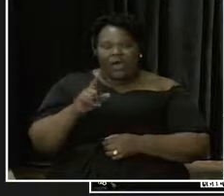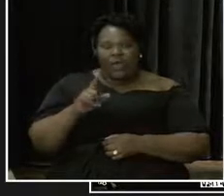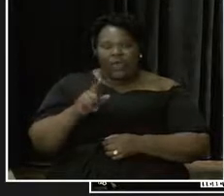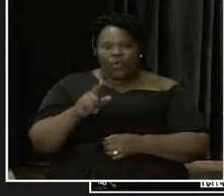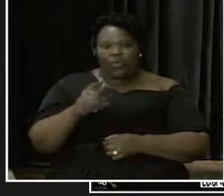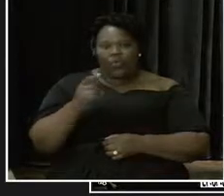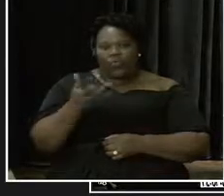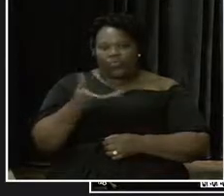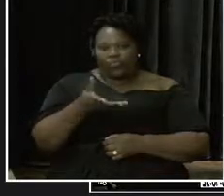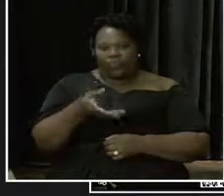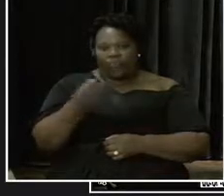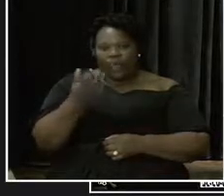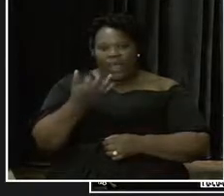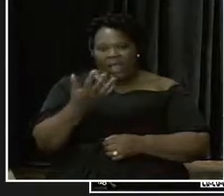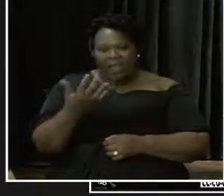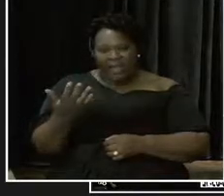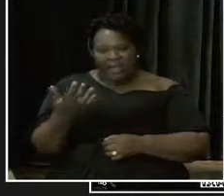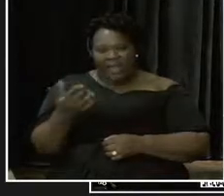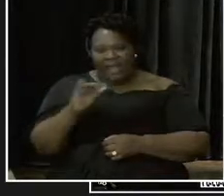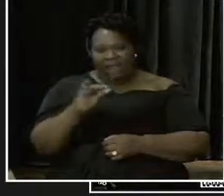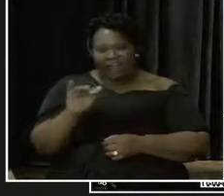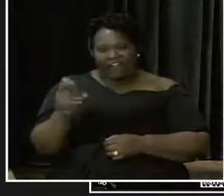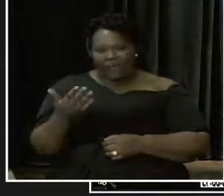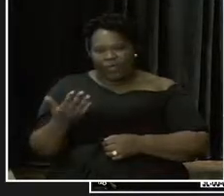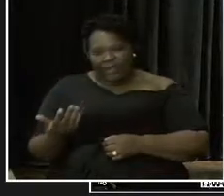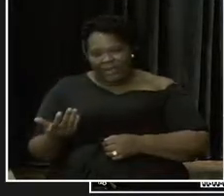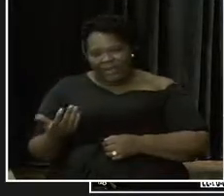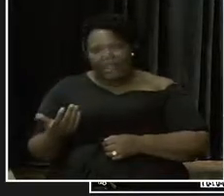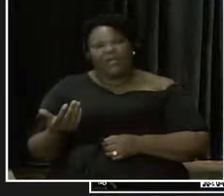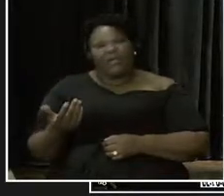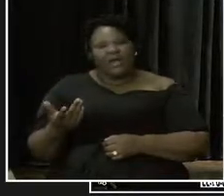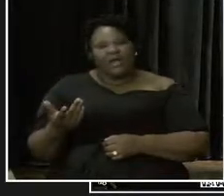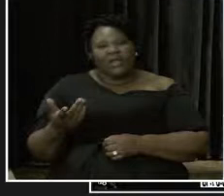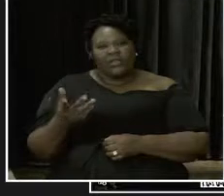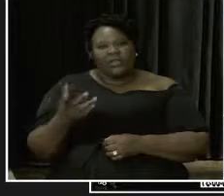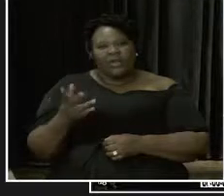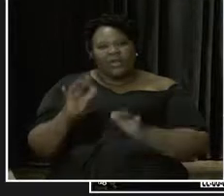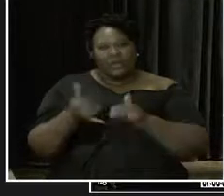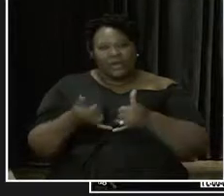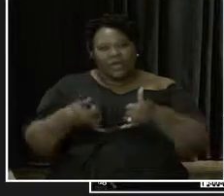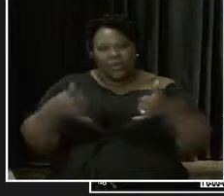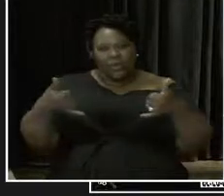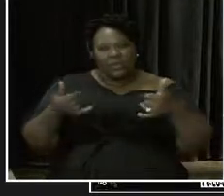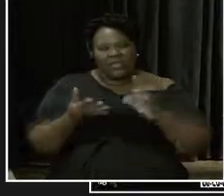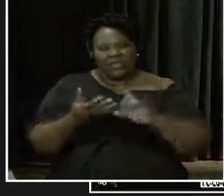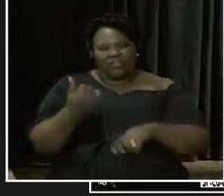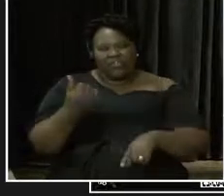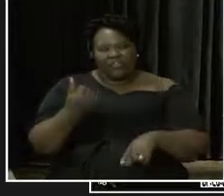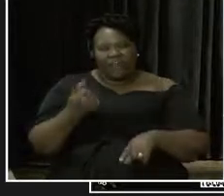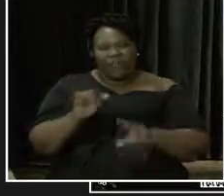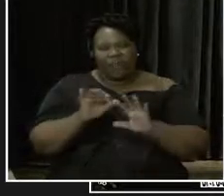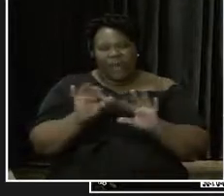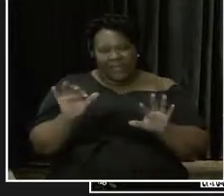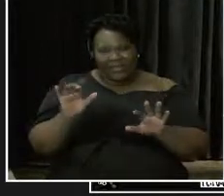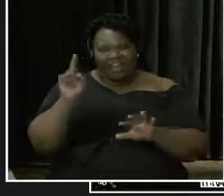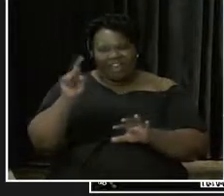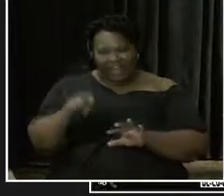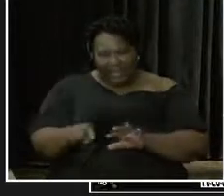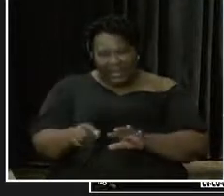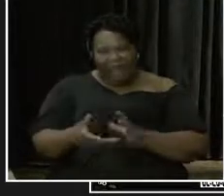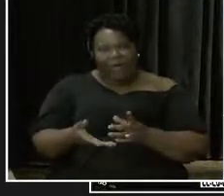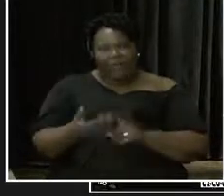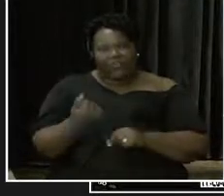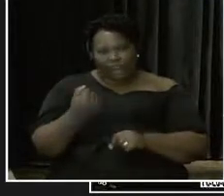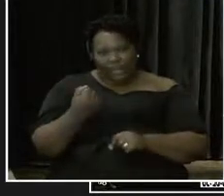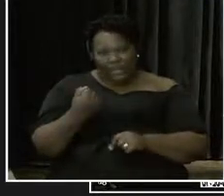moderated. Now, these are the checks and balances to ensure that the reward is achieved or well deserved. Performance rewards